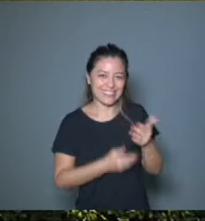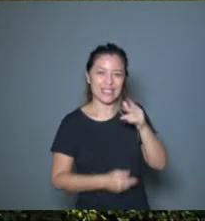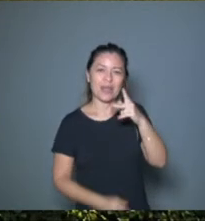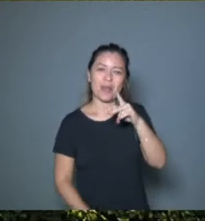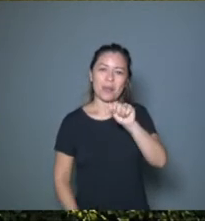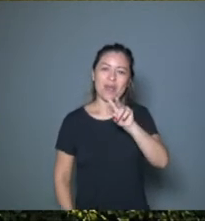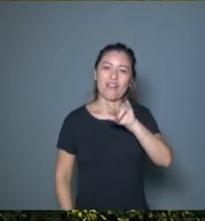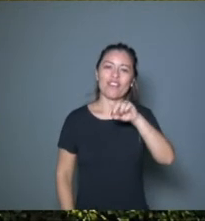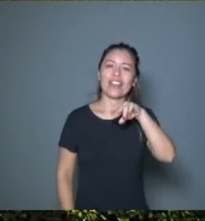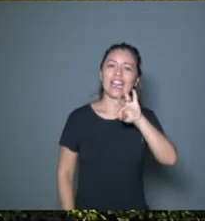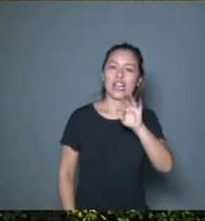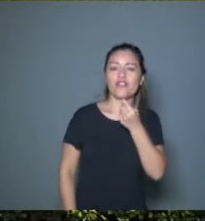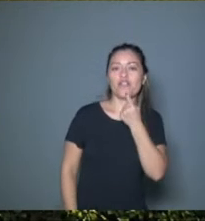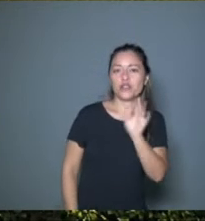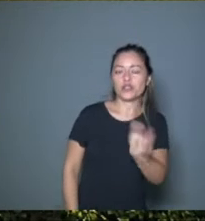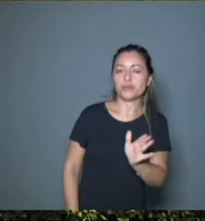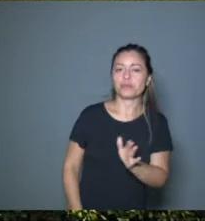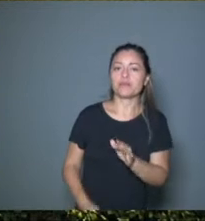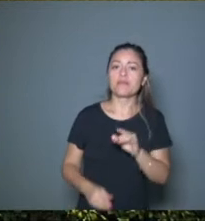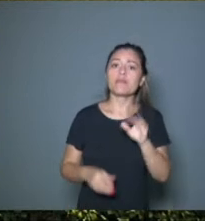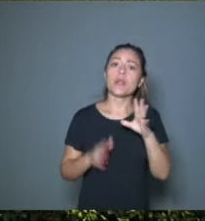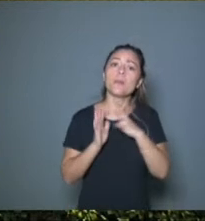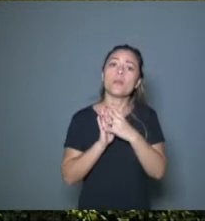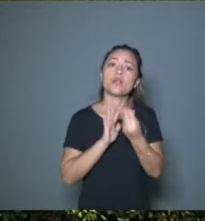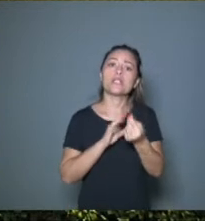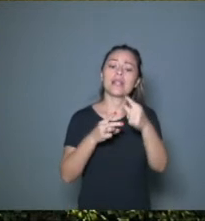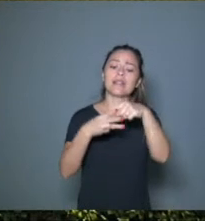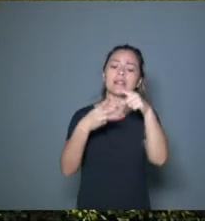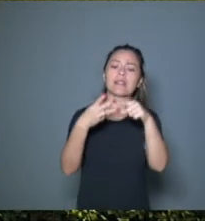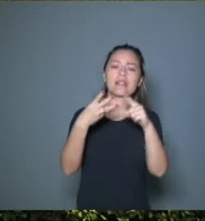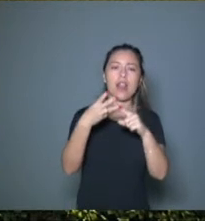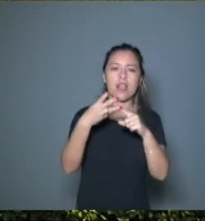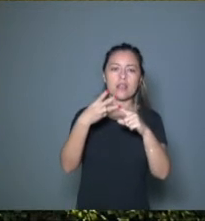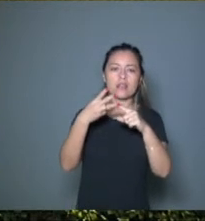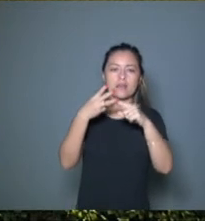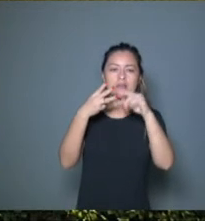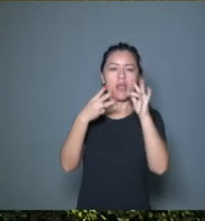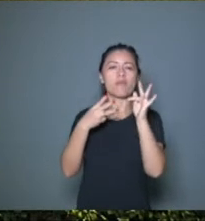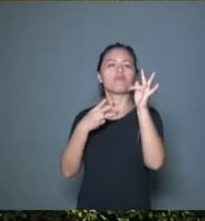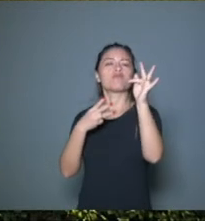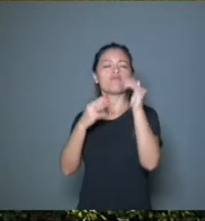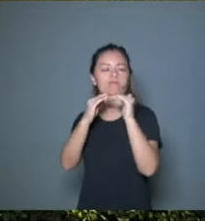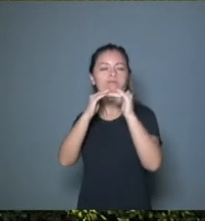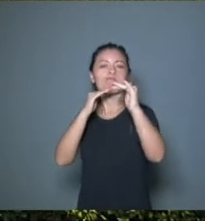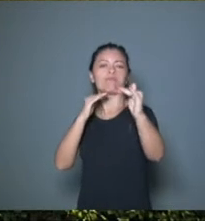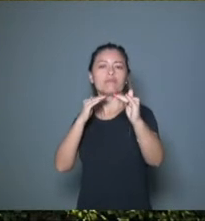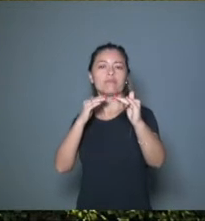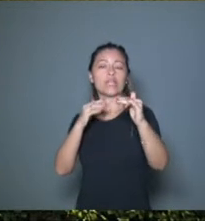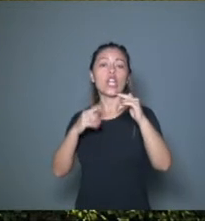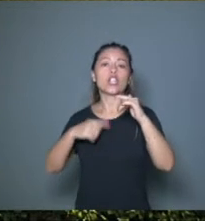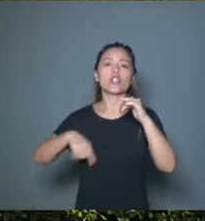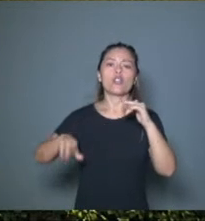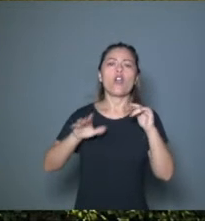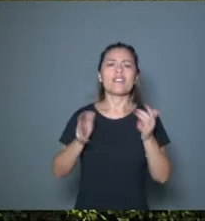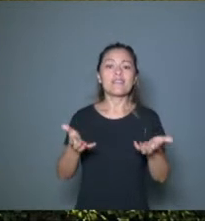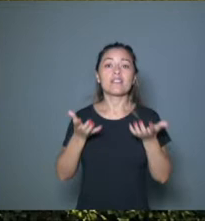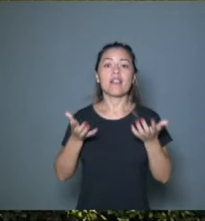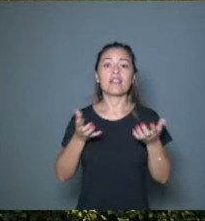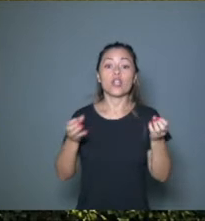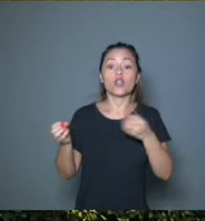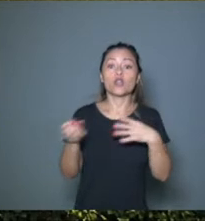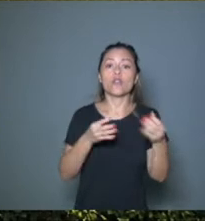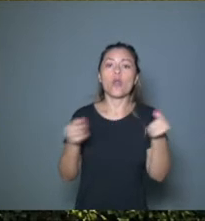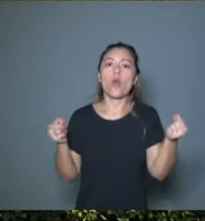as you saw in Pavinato's update, and the model of three innovation horizons.